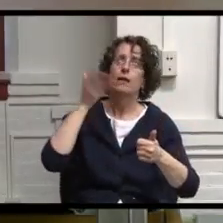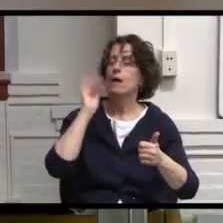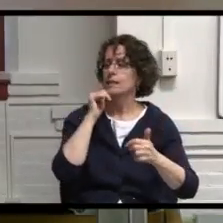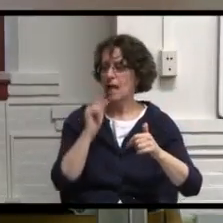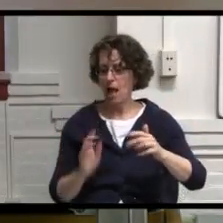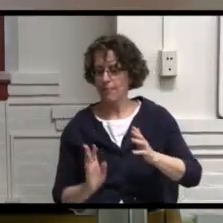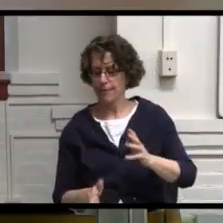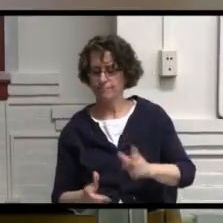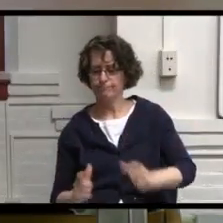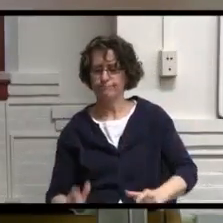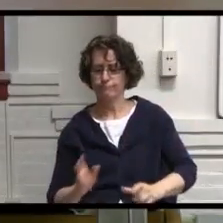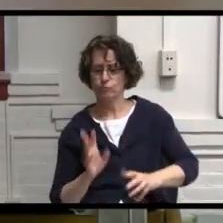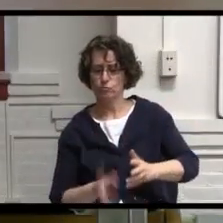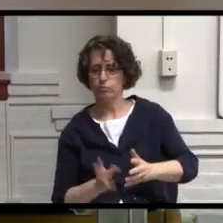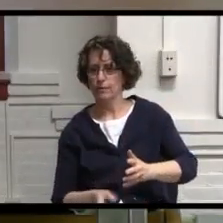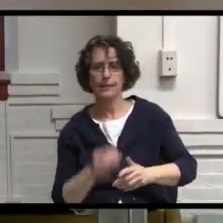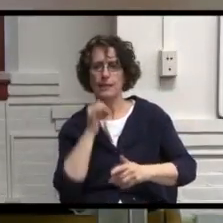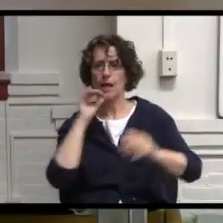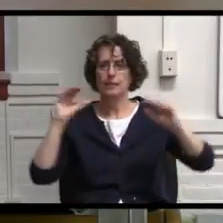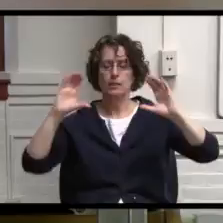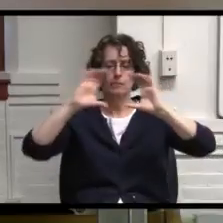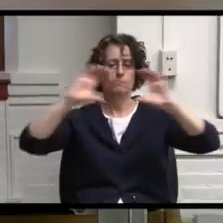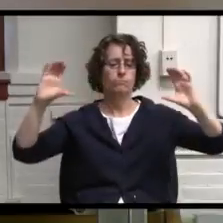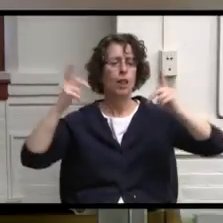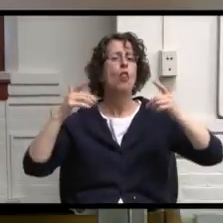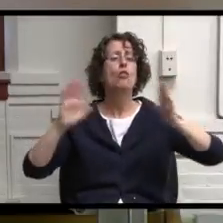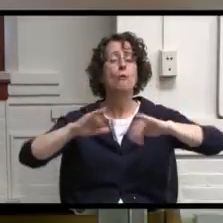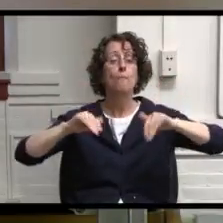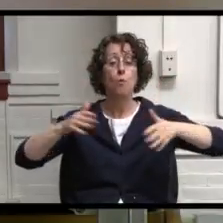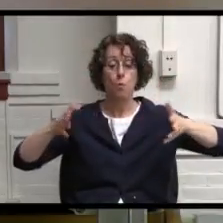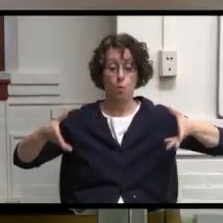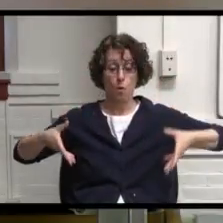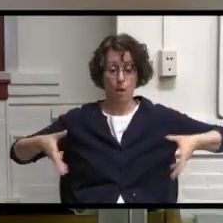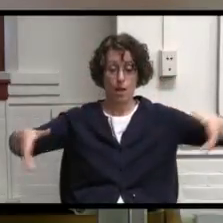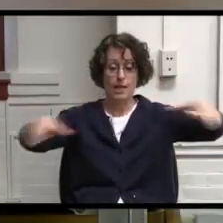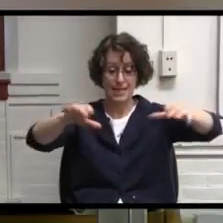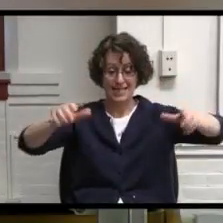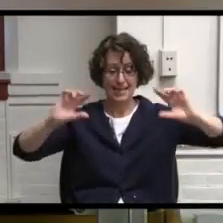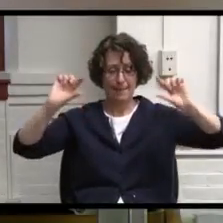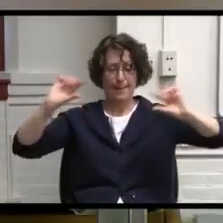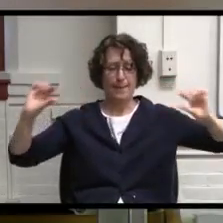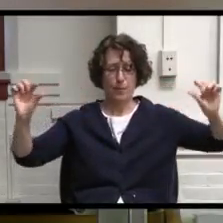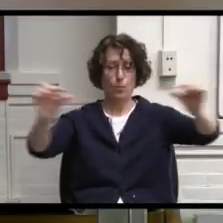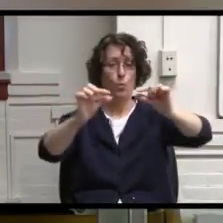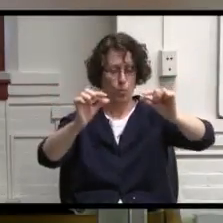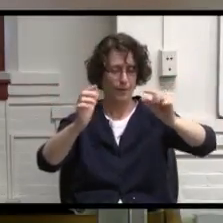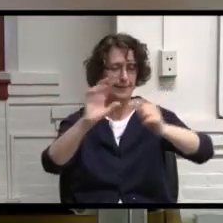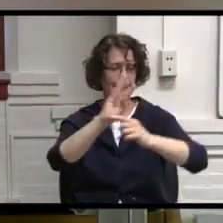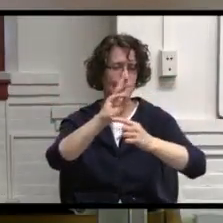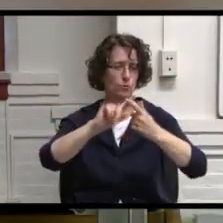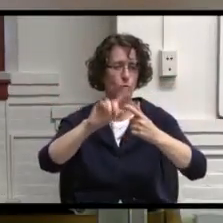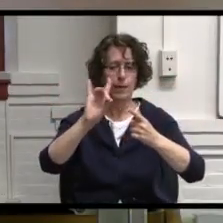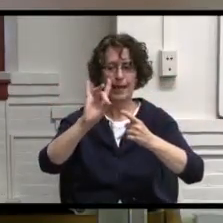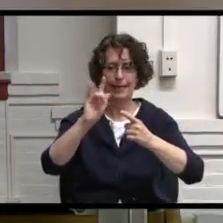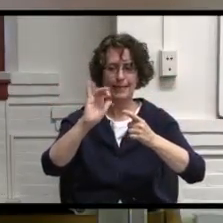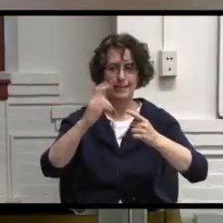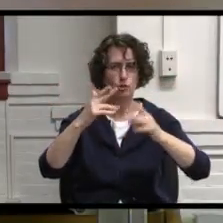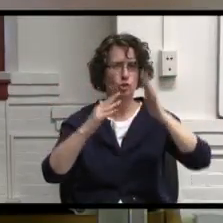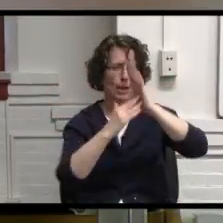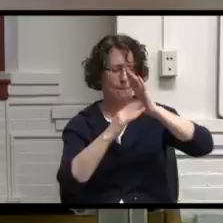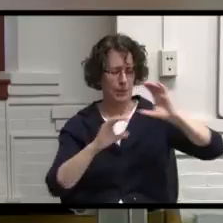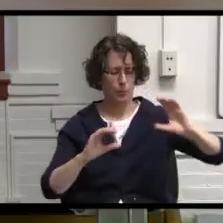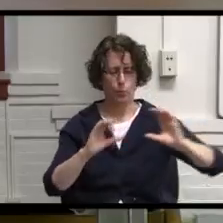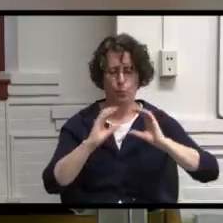or main drain or anything like that. It's all in the top 6 to 8 inches, and you'll be seeing me later this summer as we review those